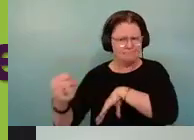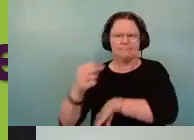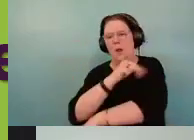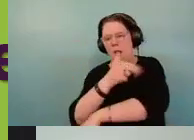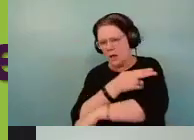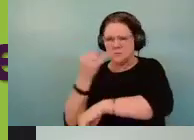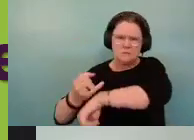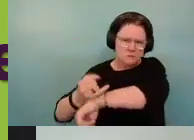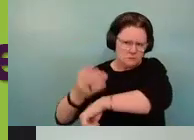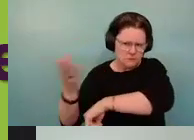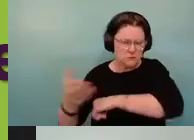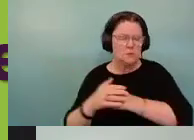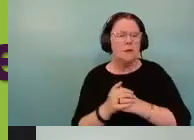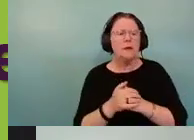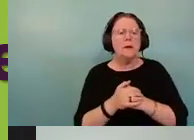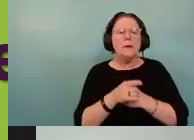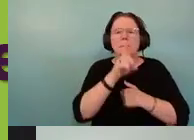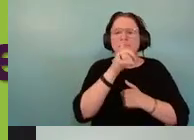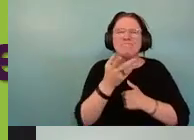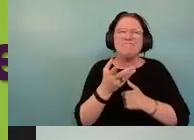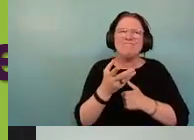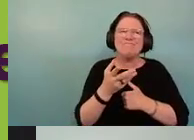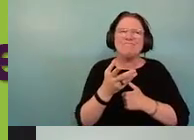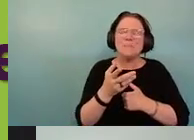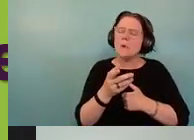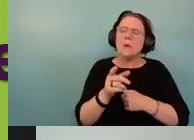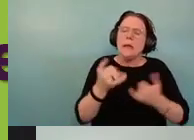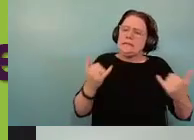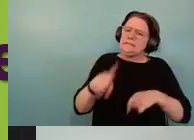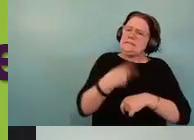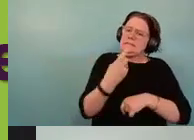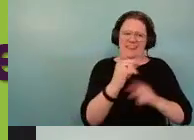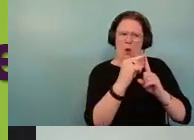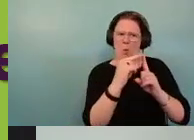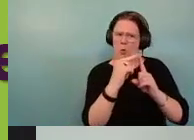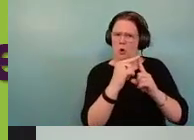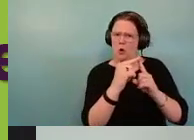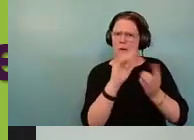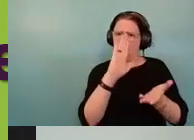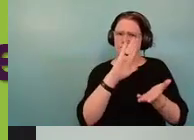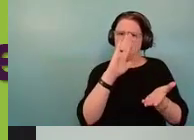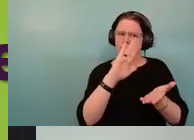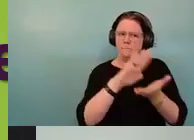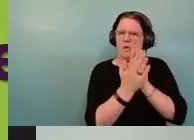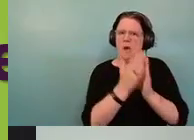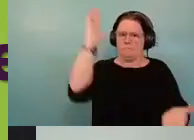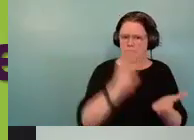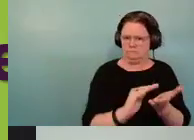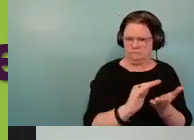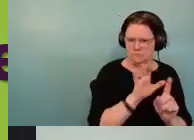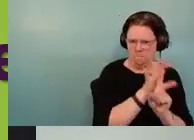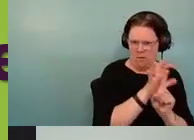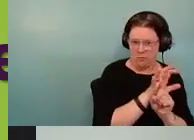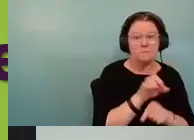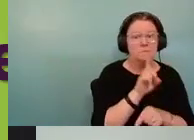about, we may not call some of what we do institutionalization anymore, but if you think about it, probably every one of